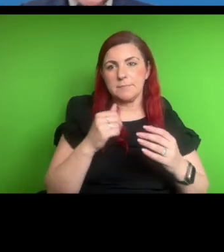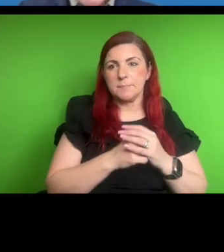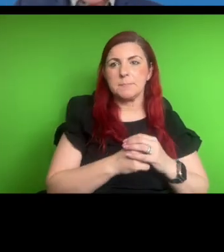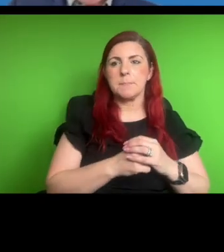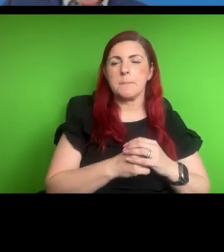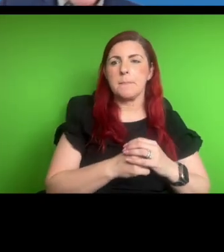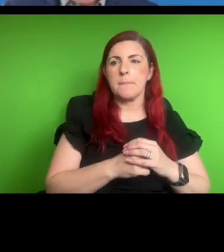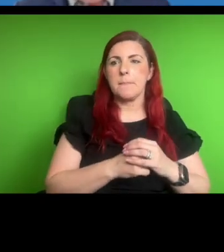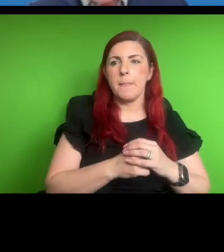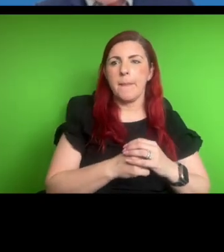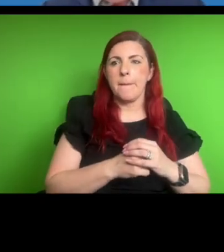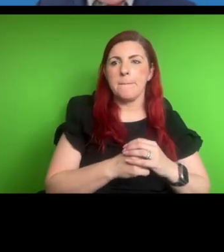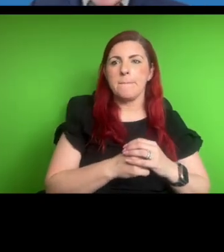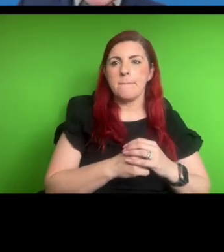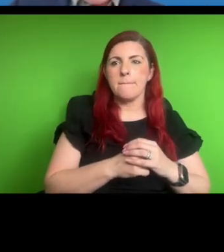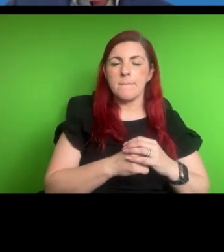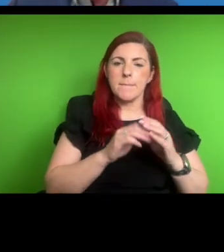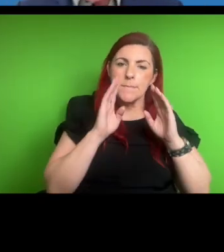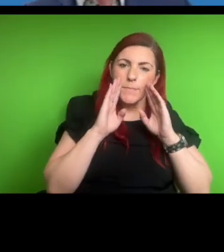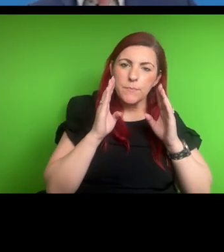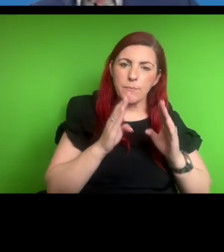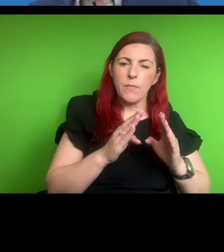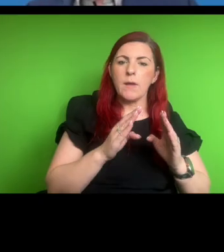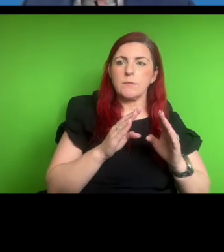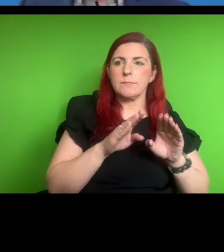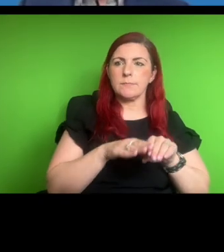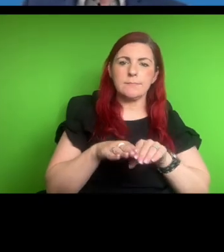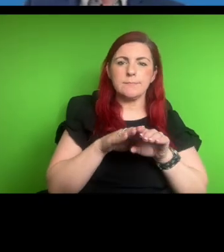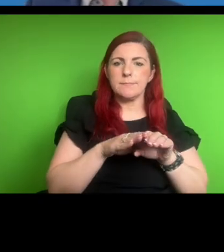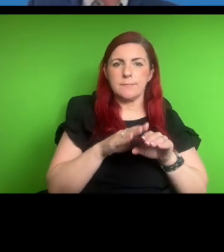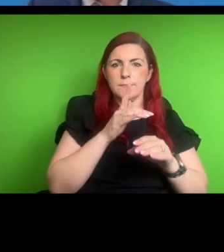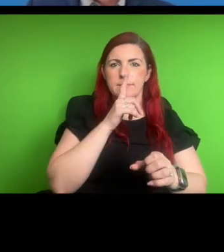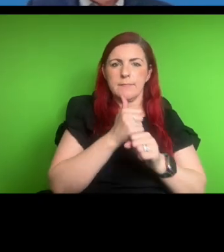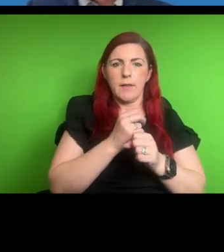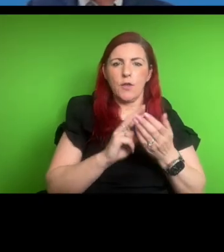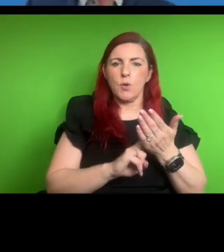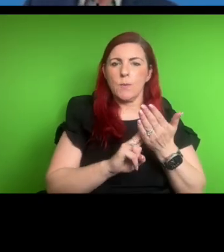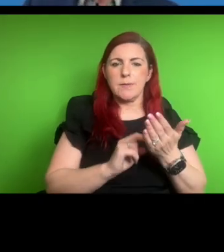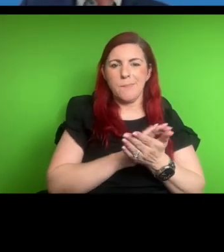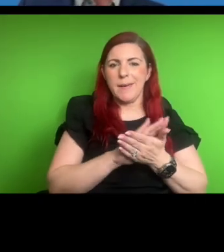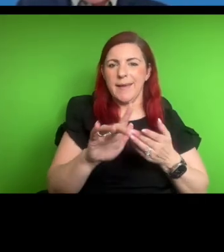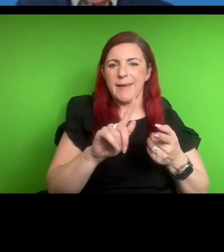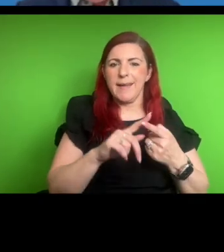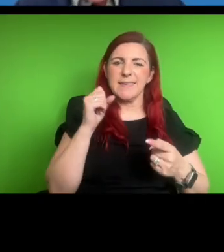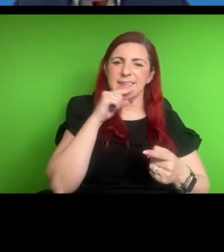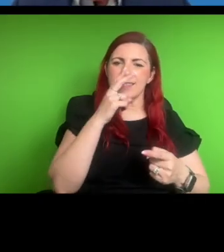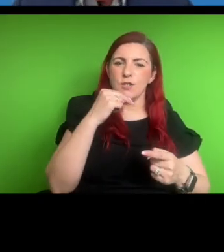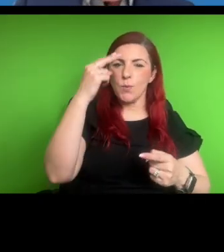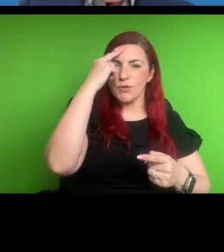The standard emphasizes the use of plain and easy to understand language, and that's of benefit to